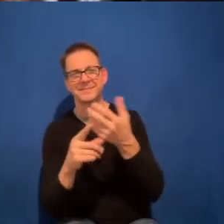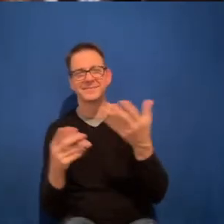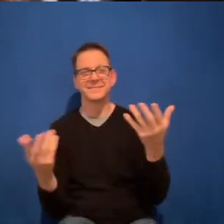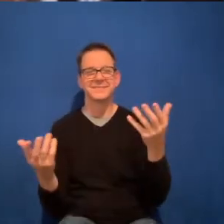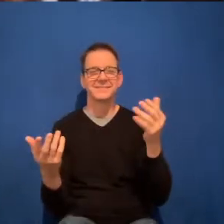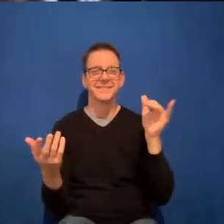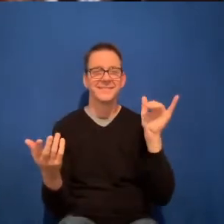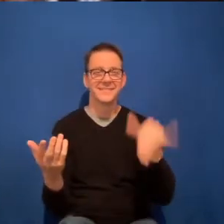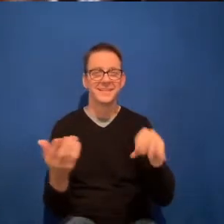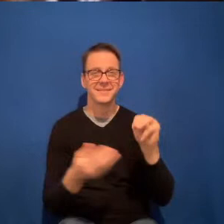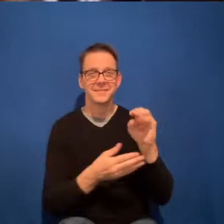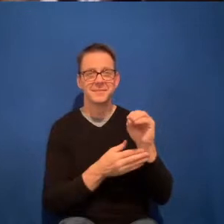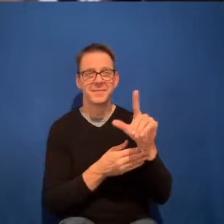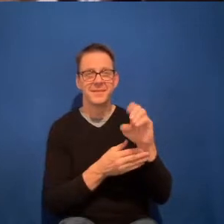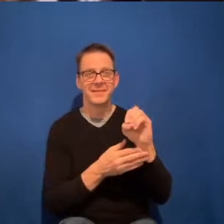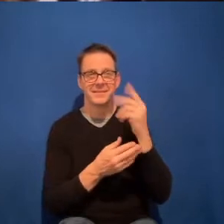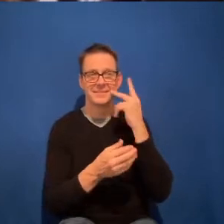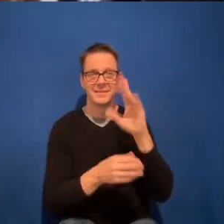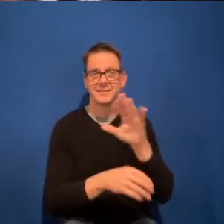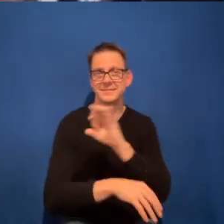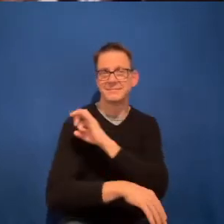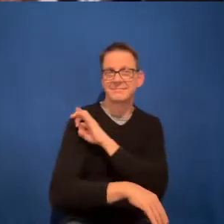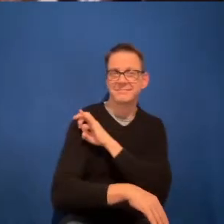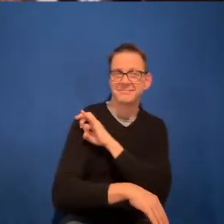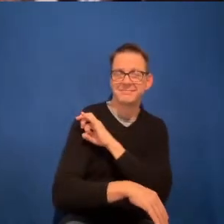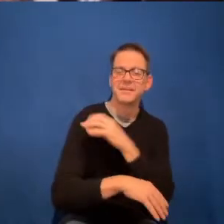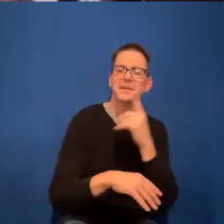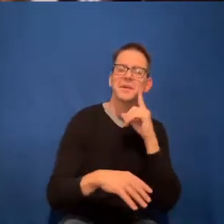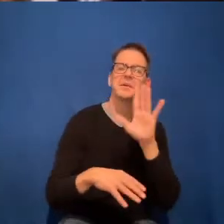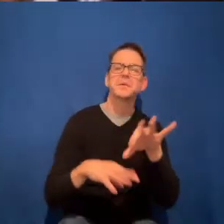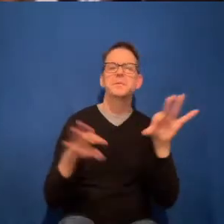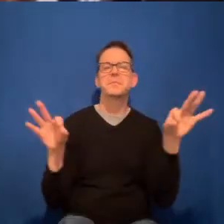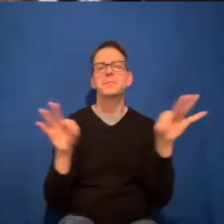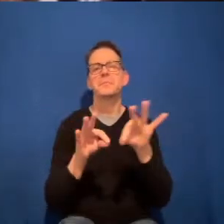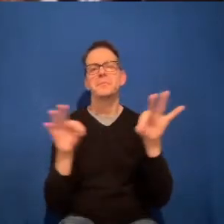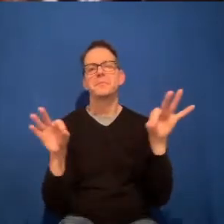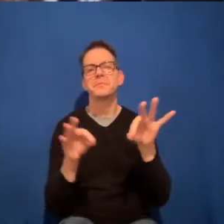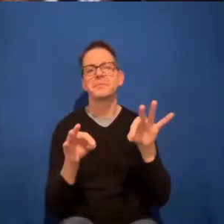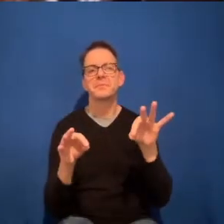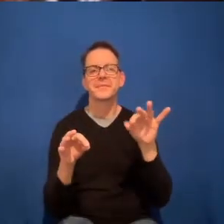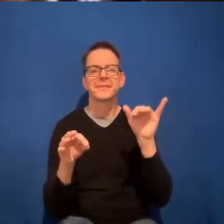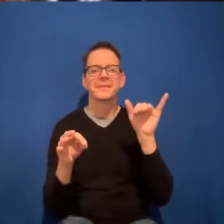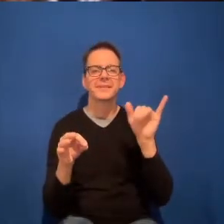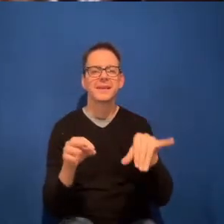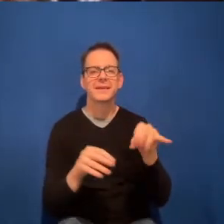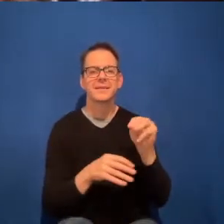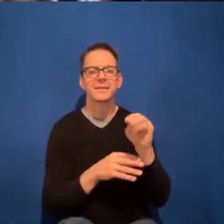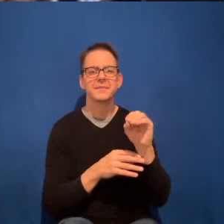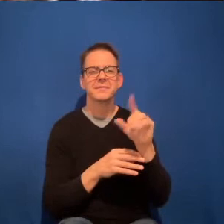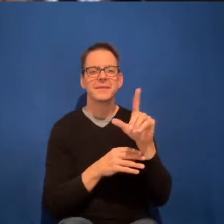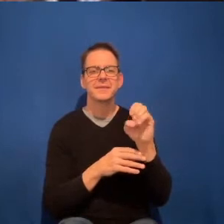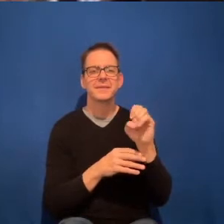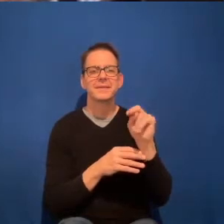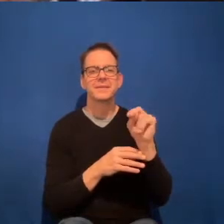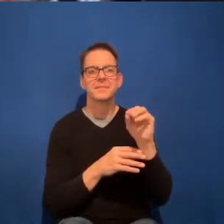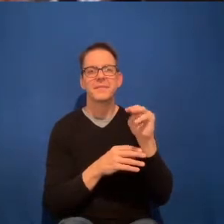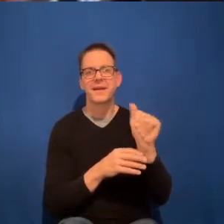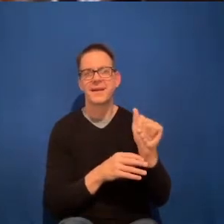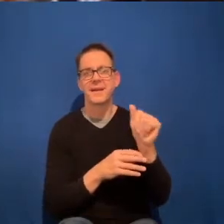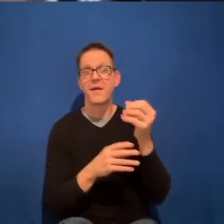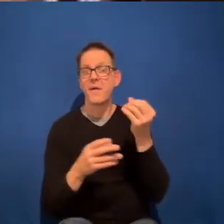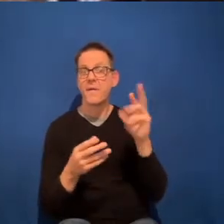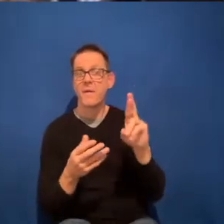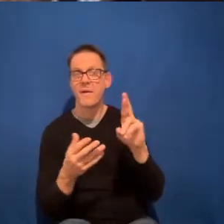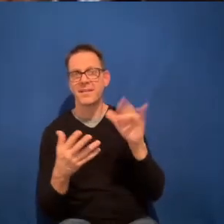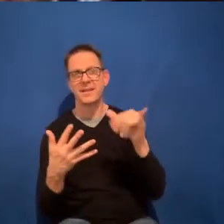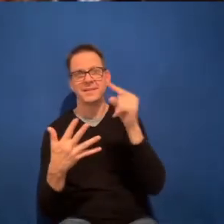it, or it's not a melanoma, or what we are seeing is a mild infection, we don't need an all antibiotic. It was a lot of risk taking, but